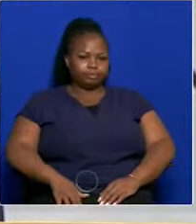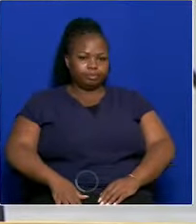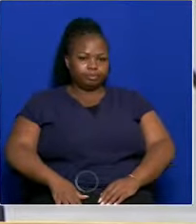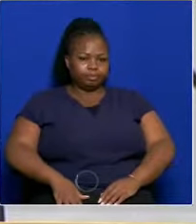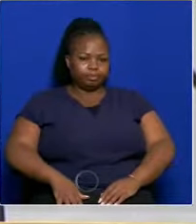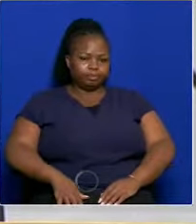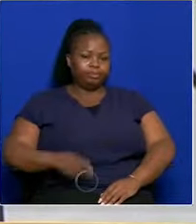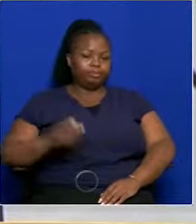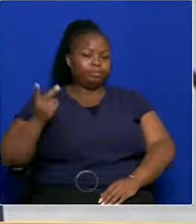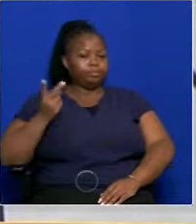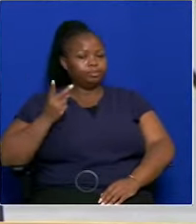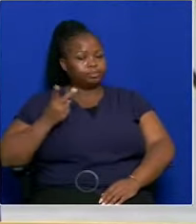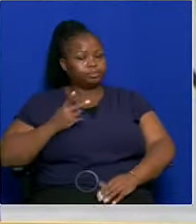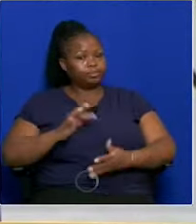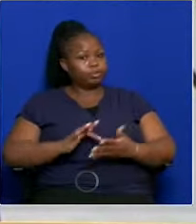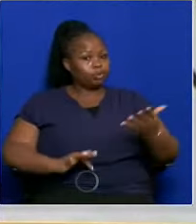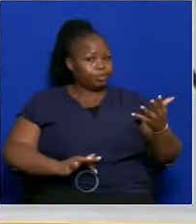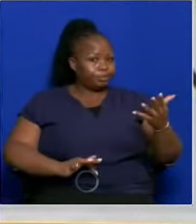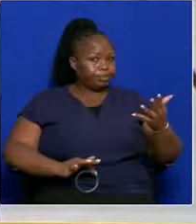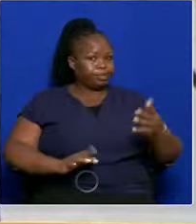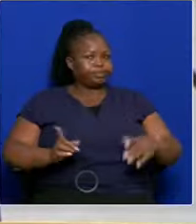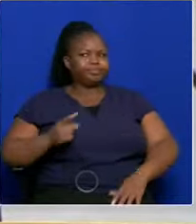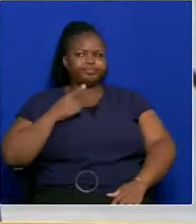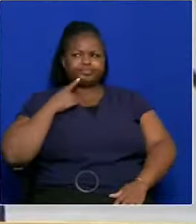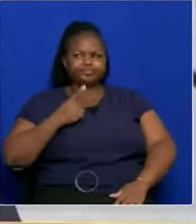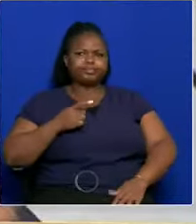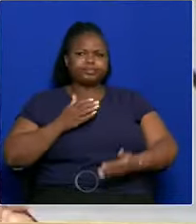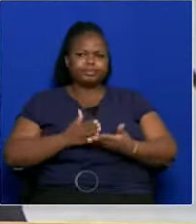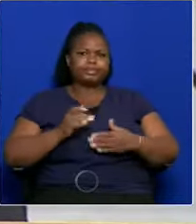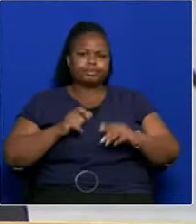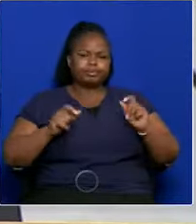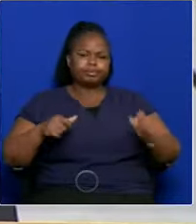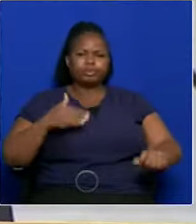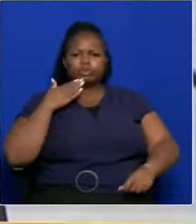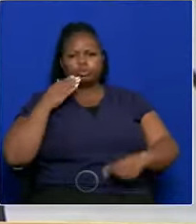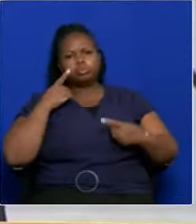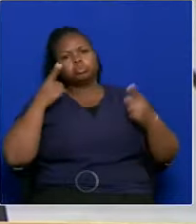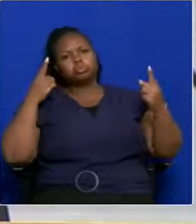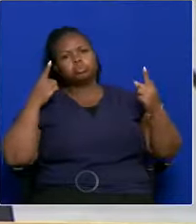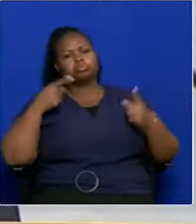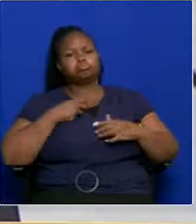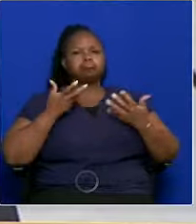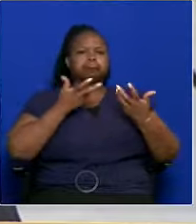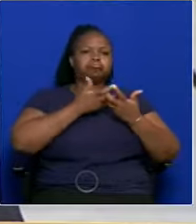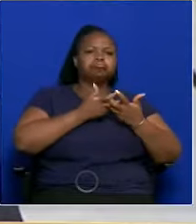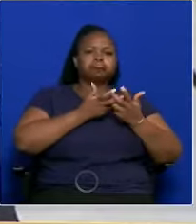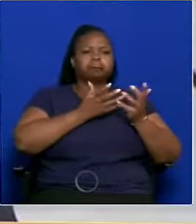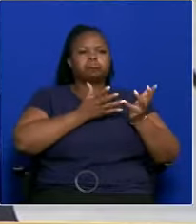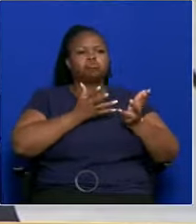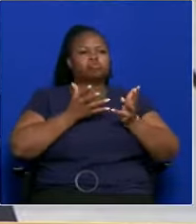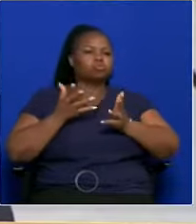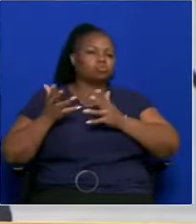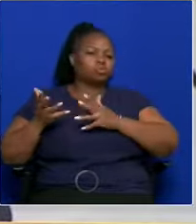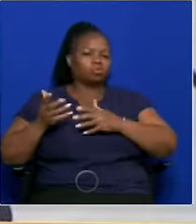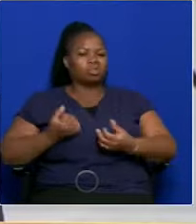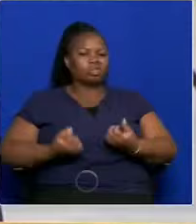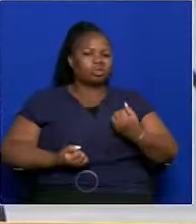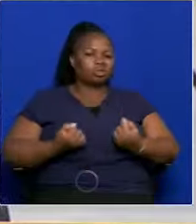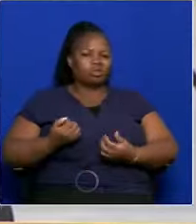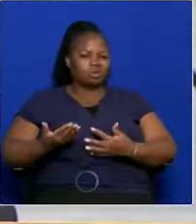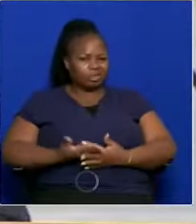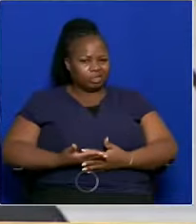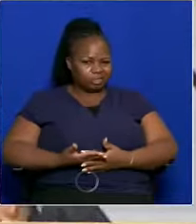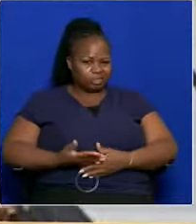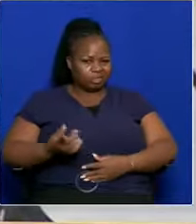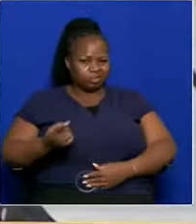out that there are people who are made to make statements to suit this and that, and the court cases to say you